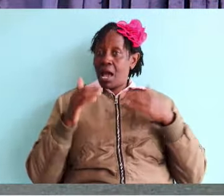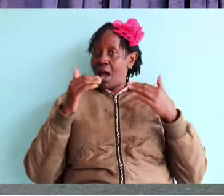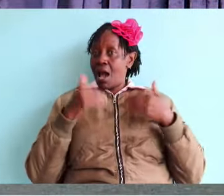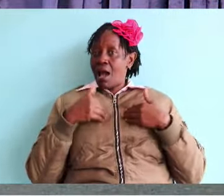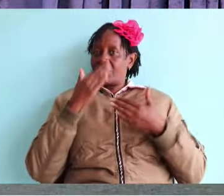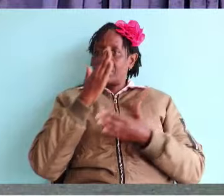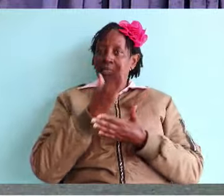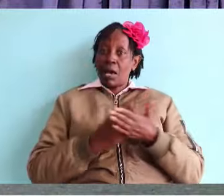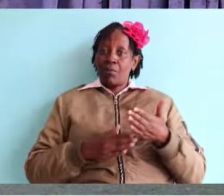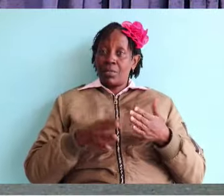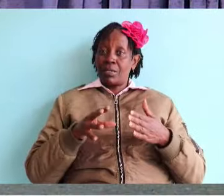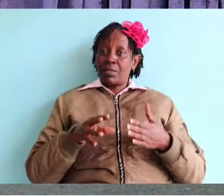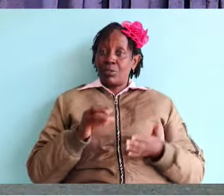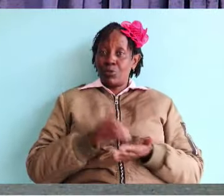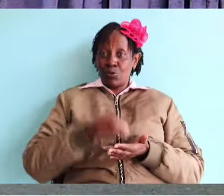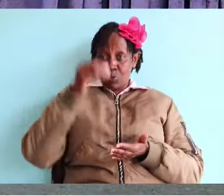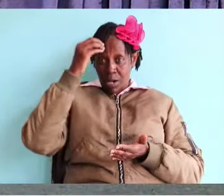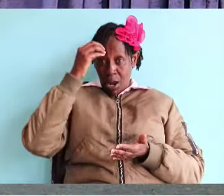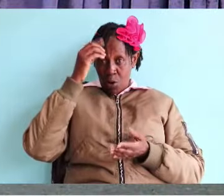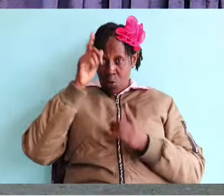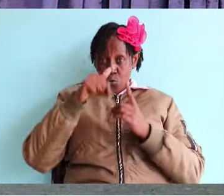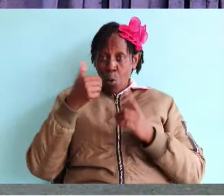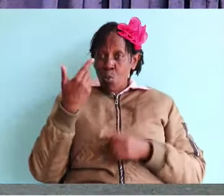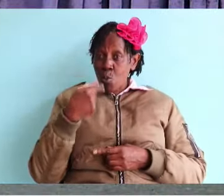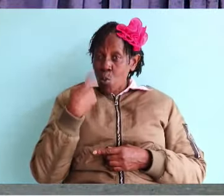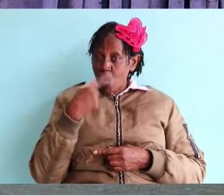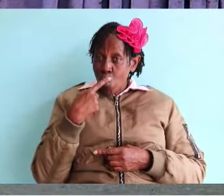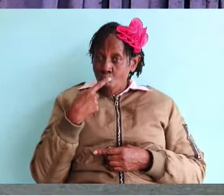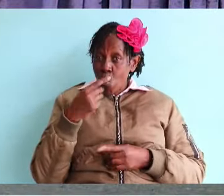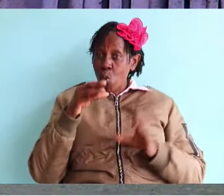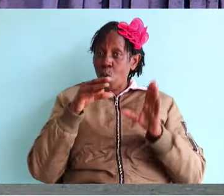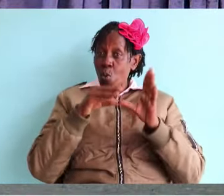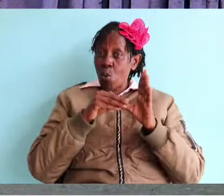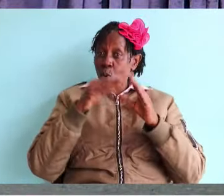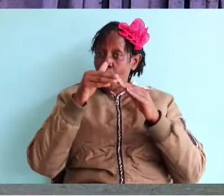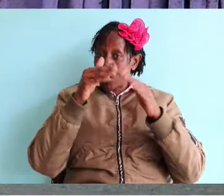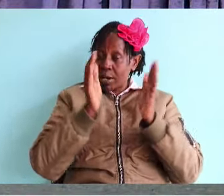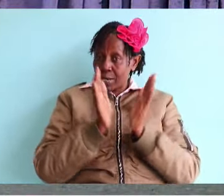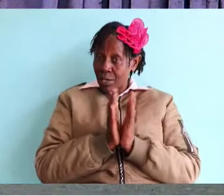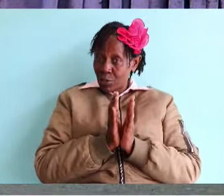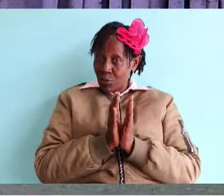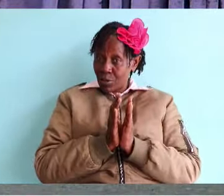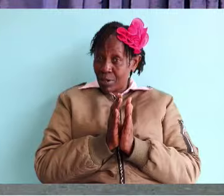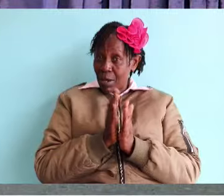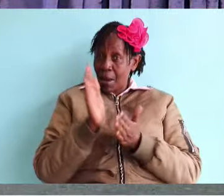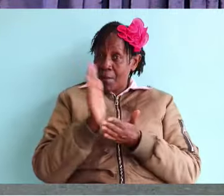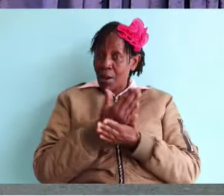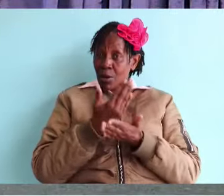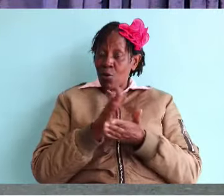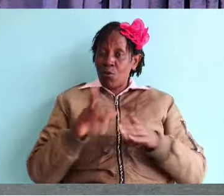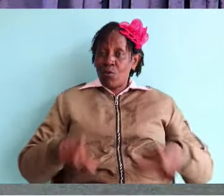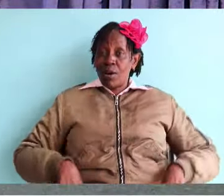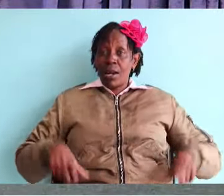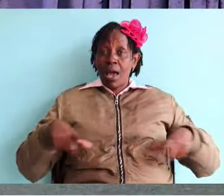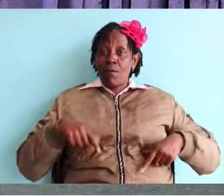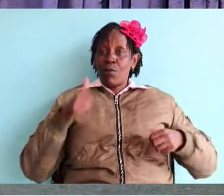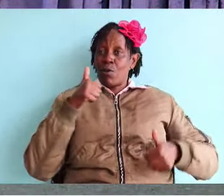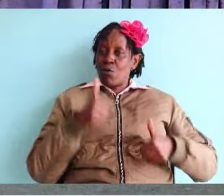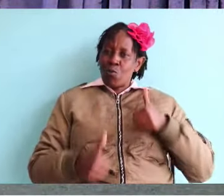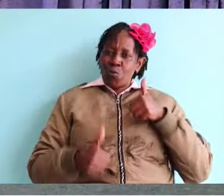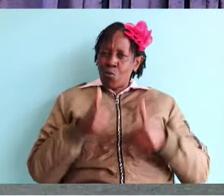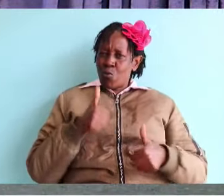Gideon, but we want to just appreciate also the part of his life which was very